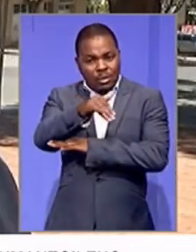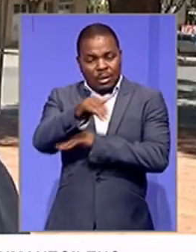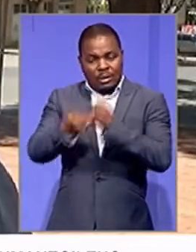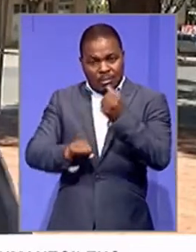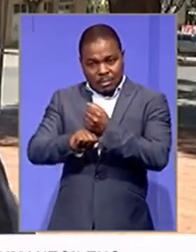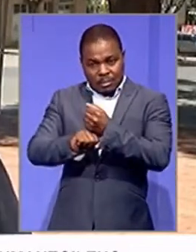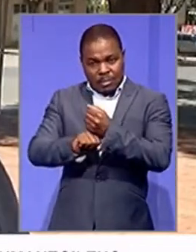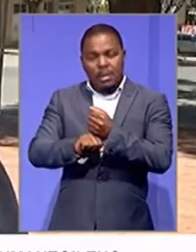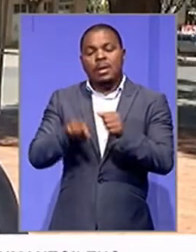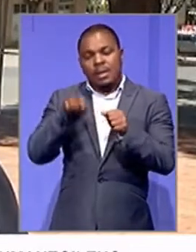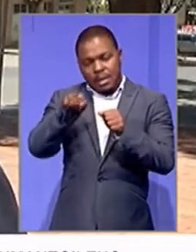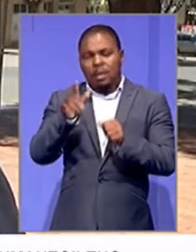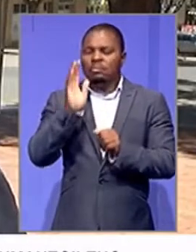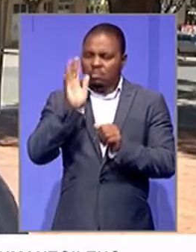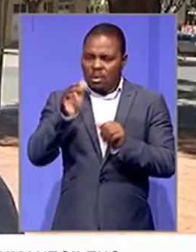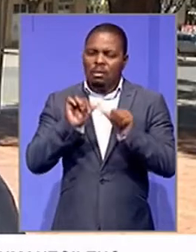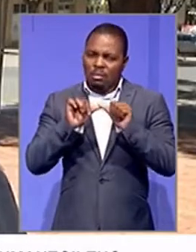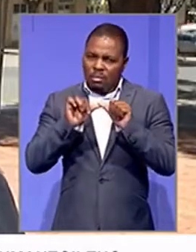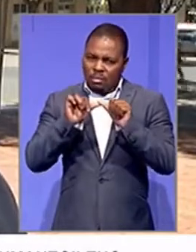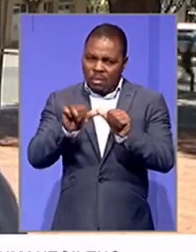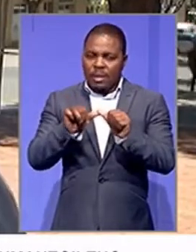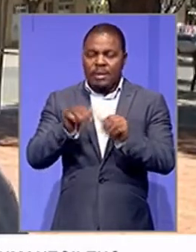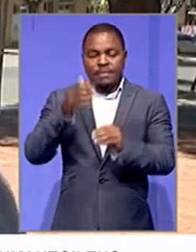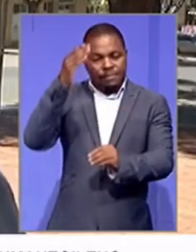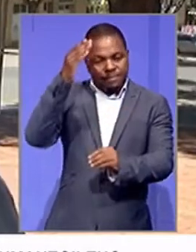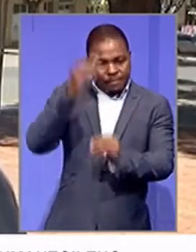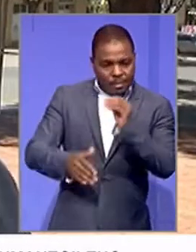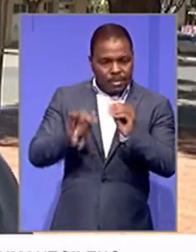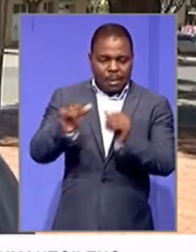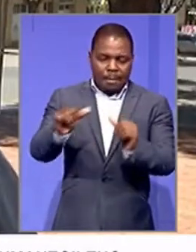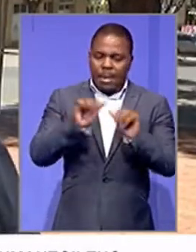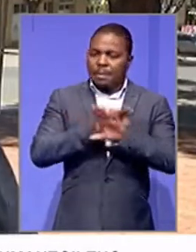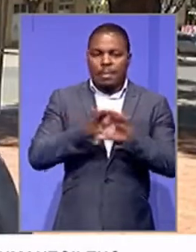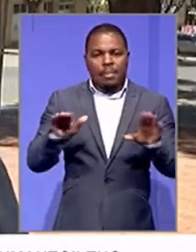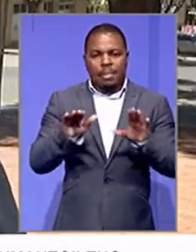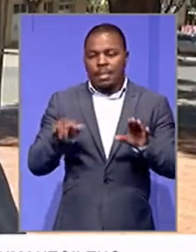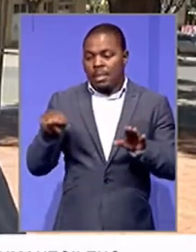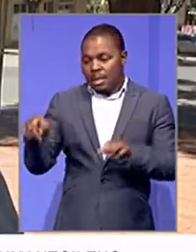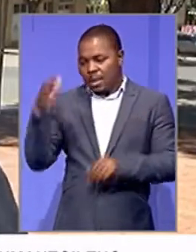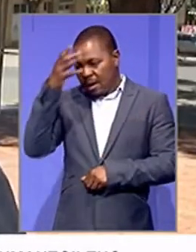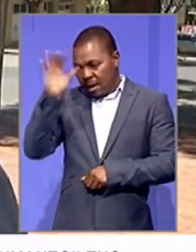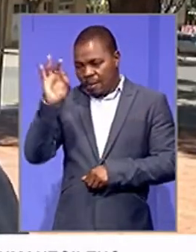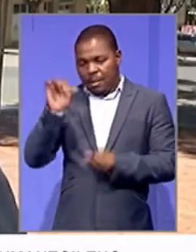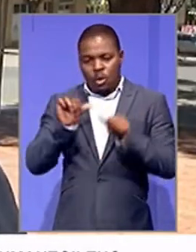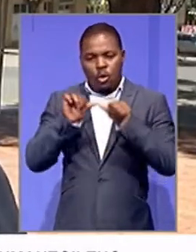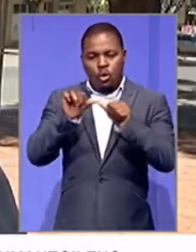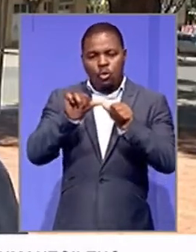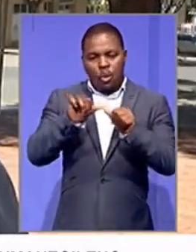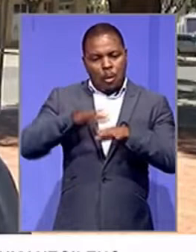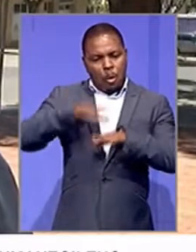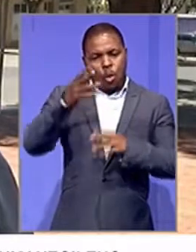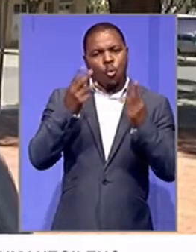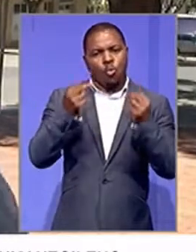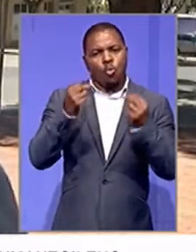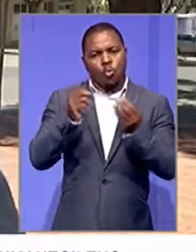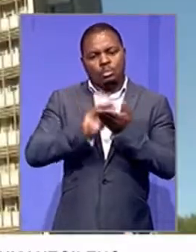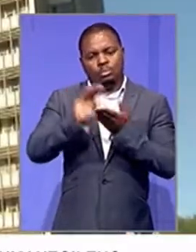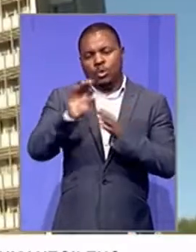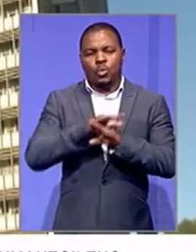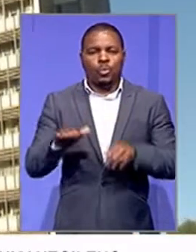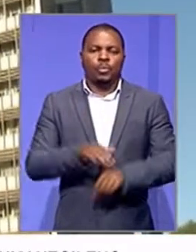tsenana ba emetse fela gore ba qete thuto tsa bona. Ke gona mo mmuso tla tswellang pele o etsa bonnete ba gore o nne o ba